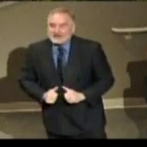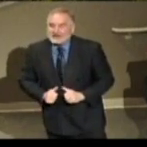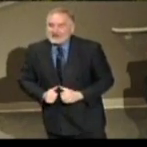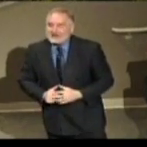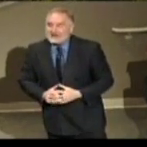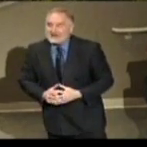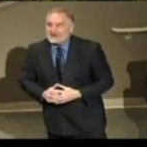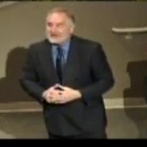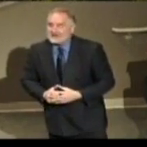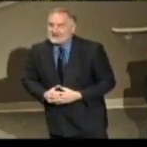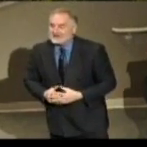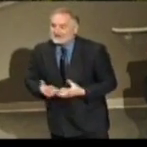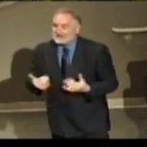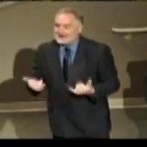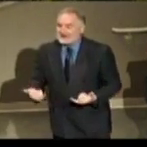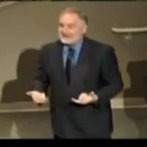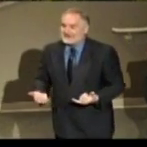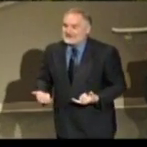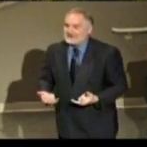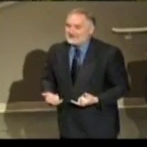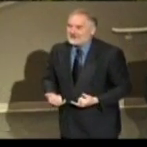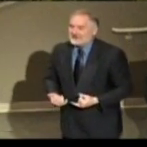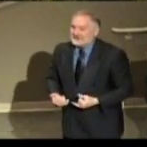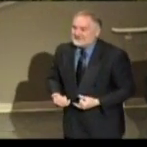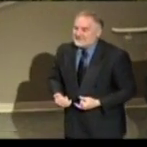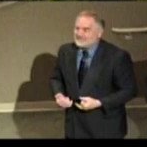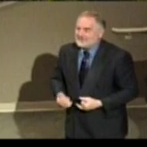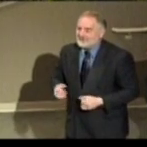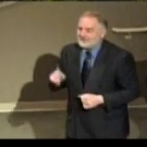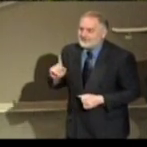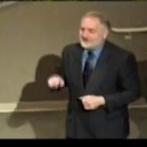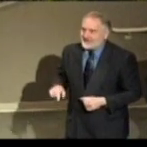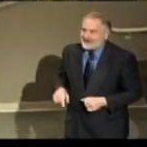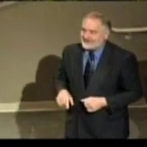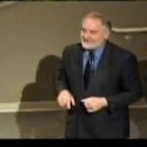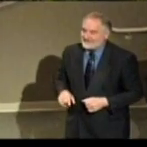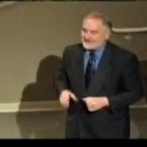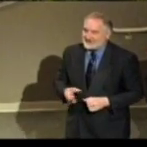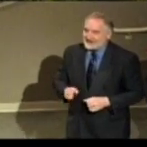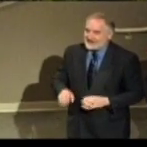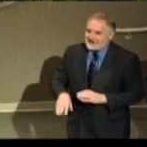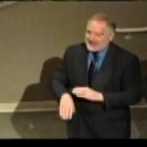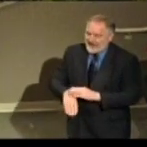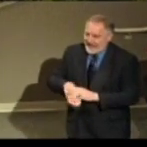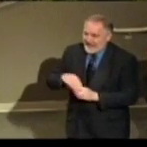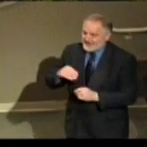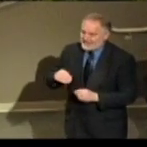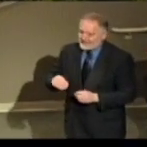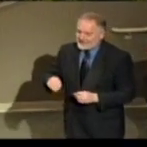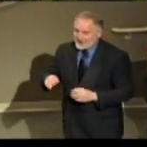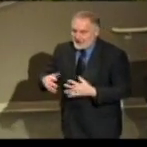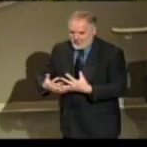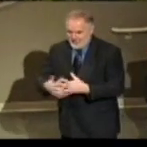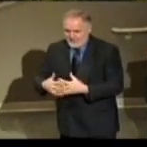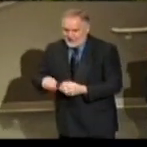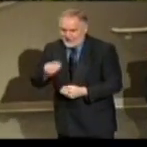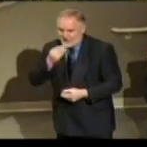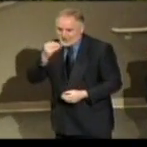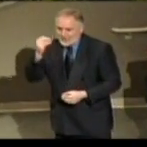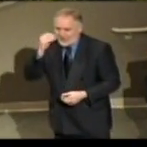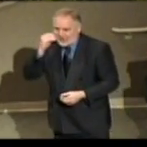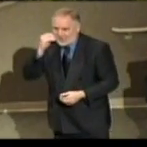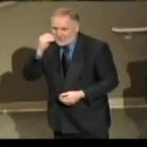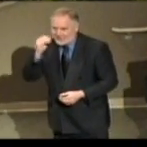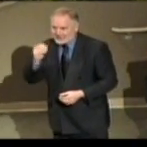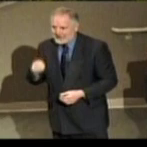Come on. Now, to get out of our motorhome, you got to go down a couple of steps we fold out. And they're kind of wiggly a little